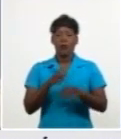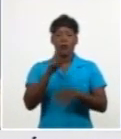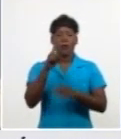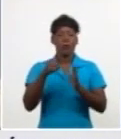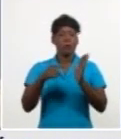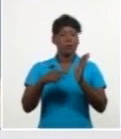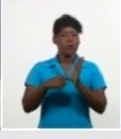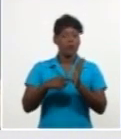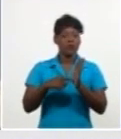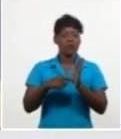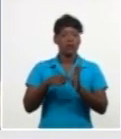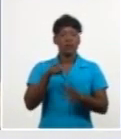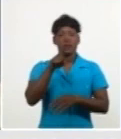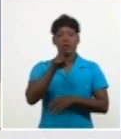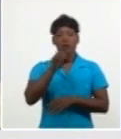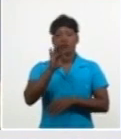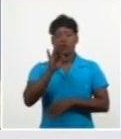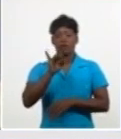1,189 people,